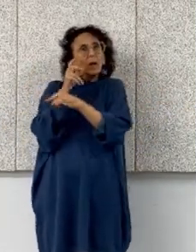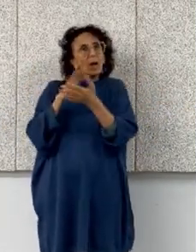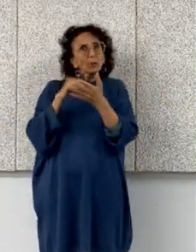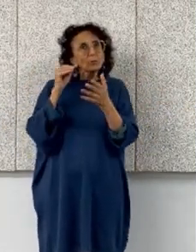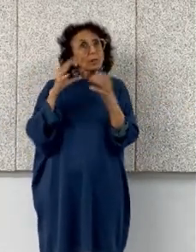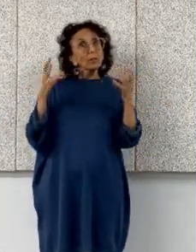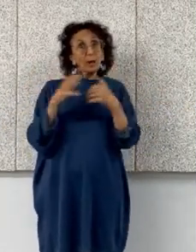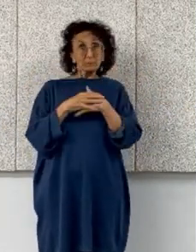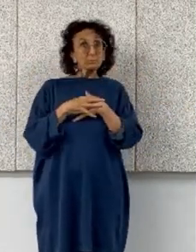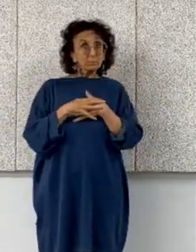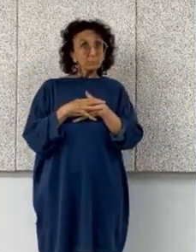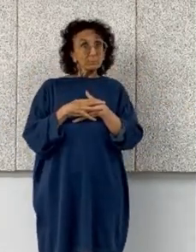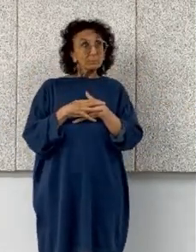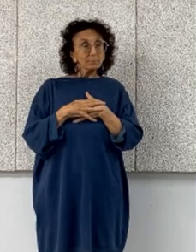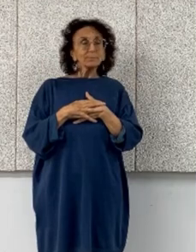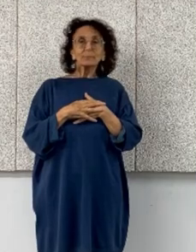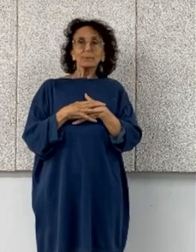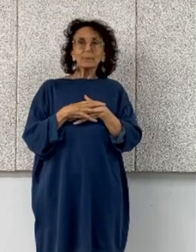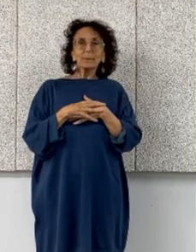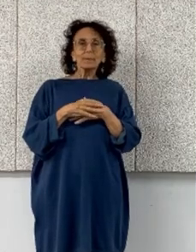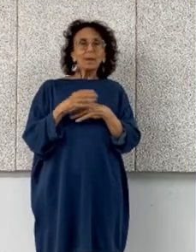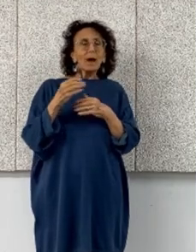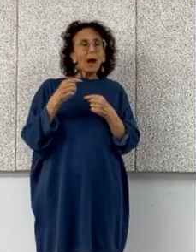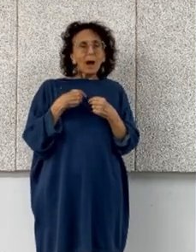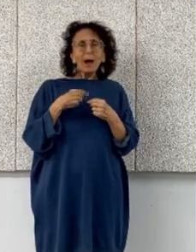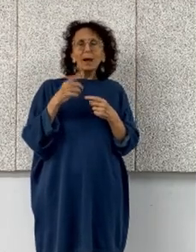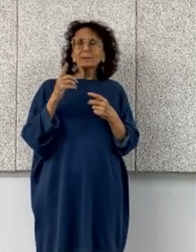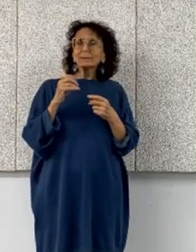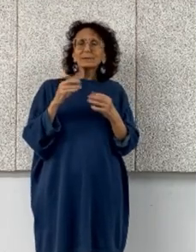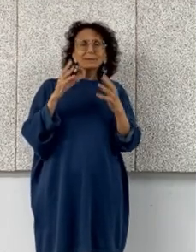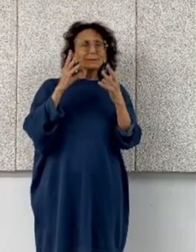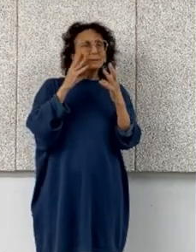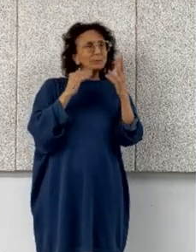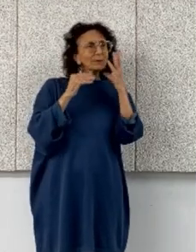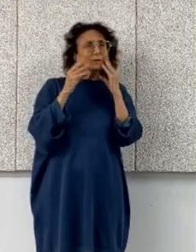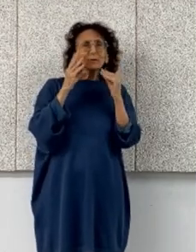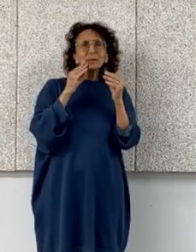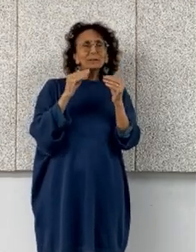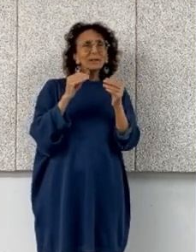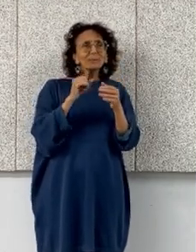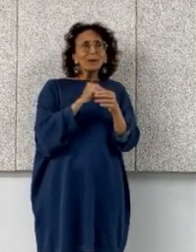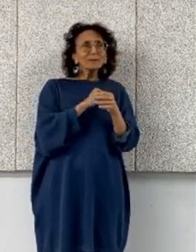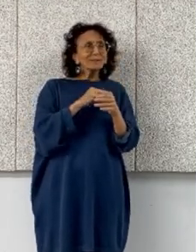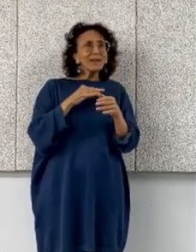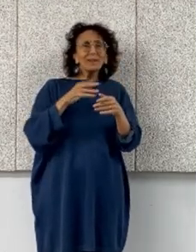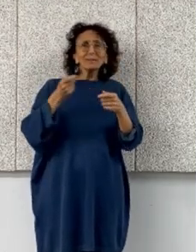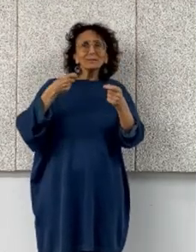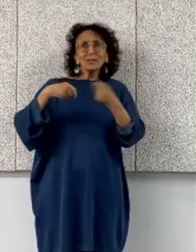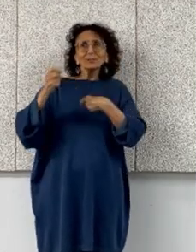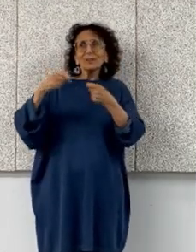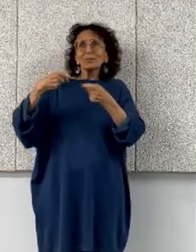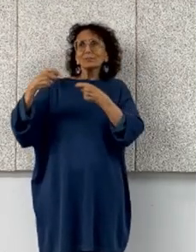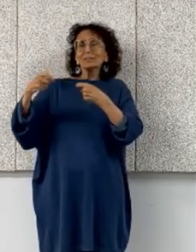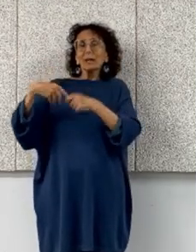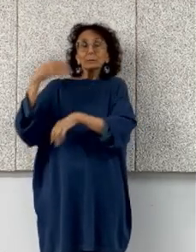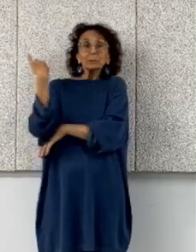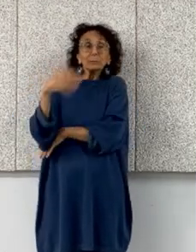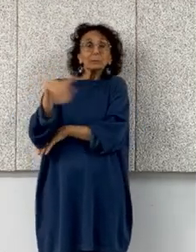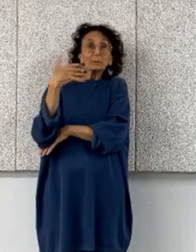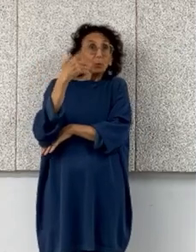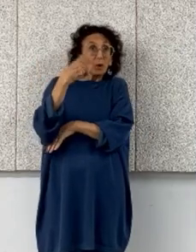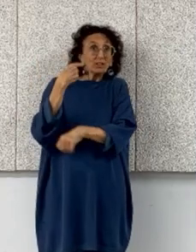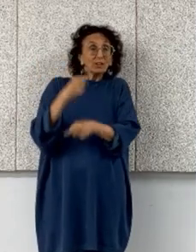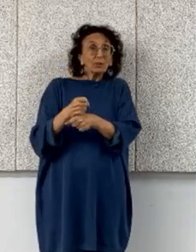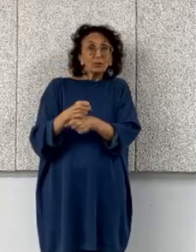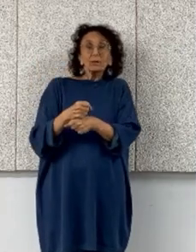I have experienced, in all of the most positive ways, an incredible amount of staff turnover. I have an incredible member our